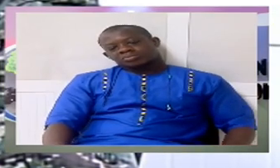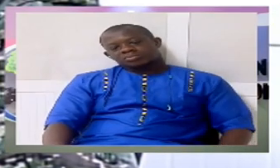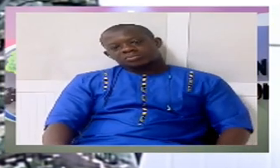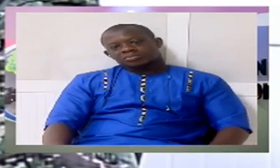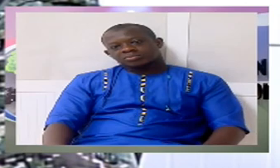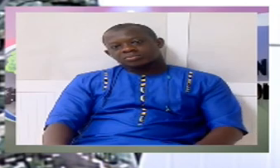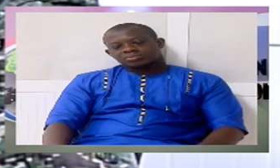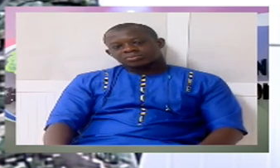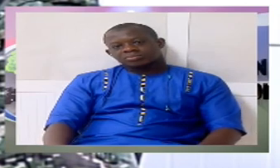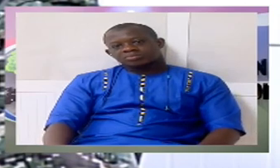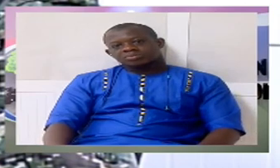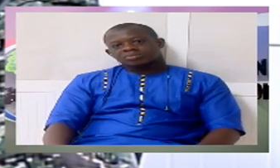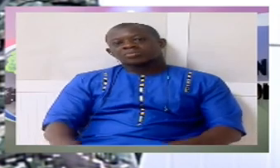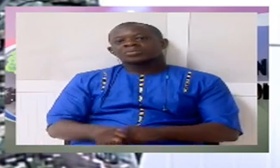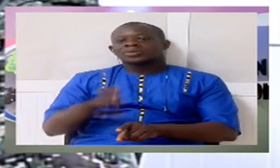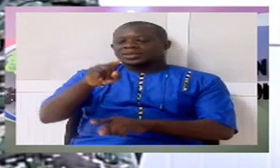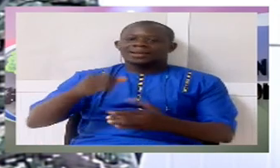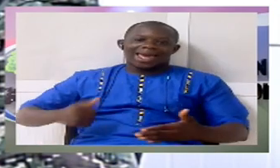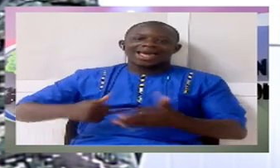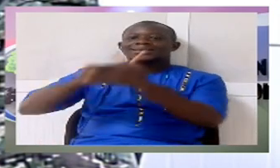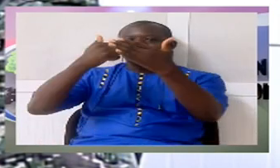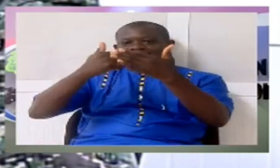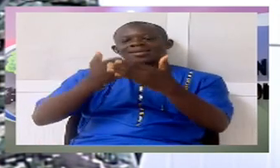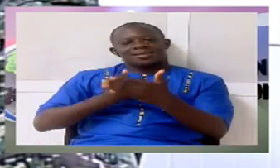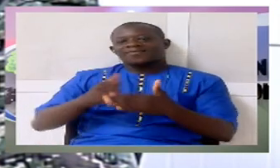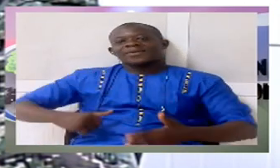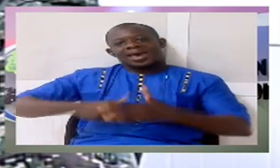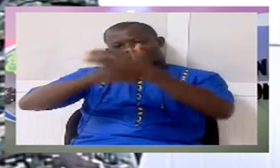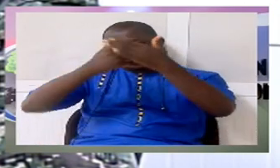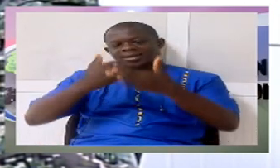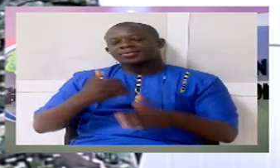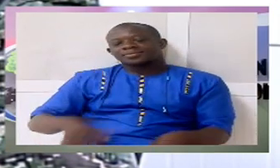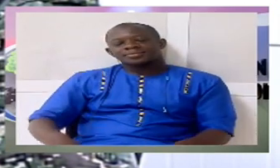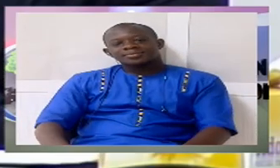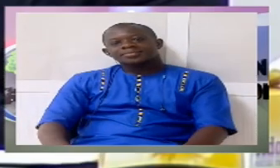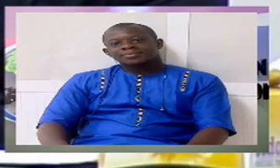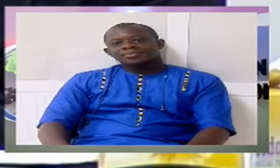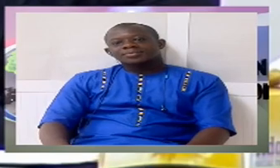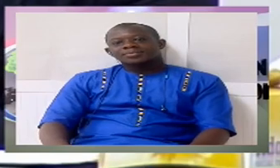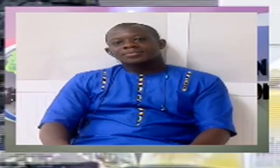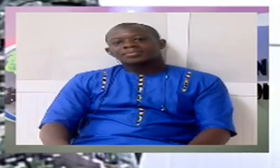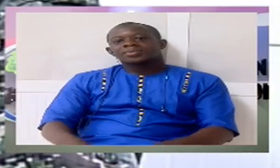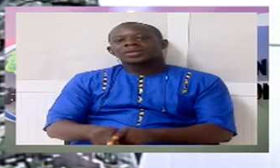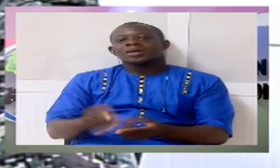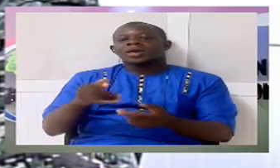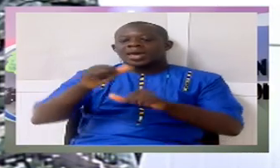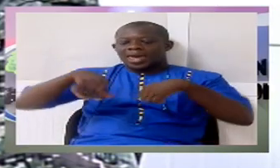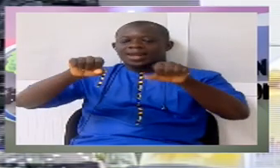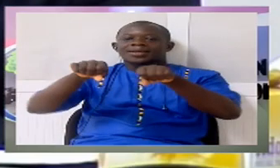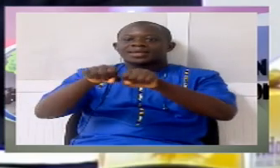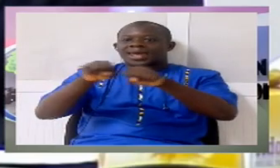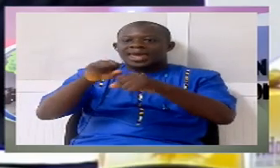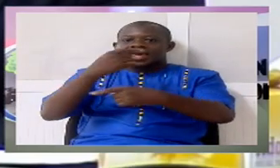bi bu accident la dañu am accident. That was an accident. We had an accident. Bijilo is going to Mr.